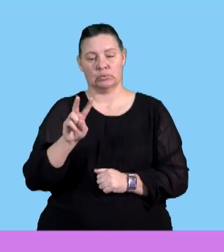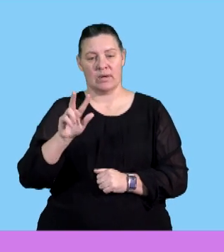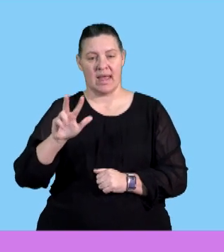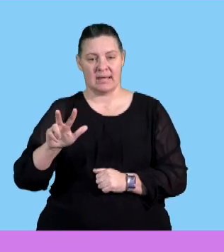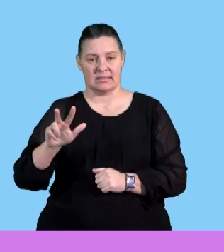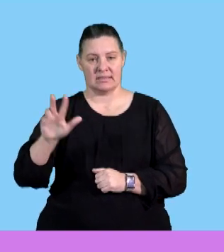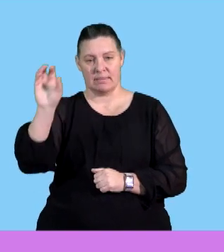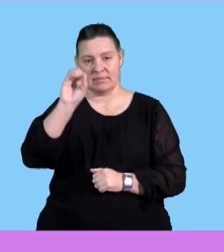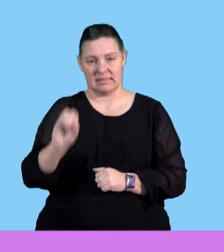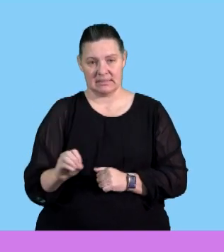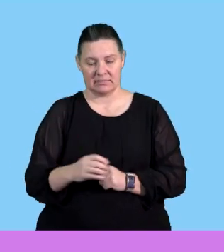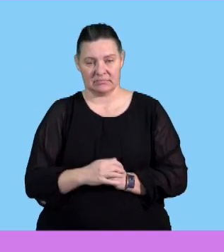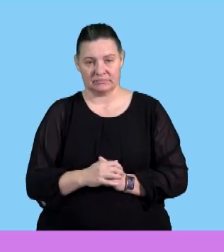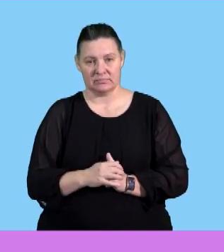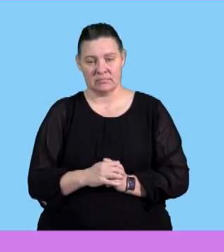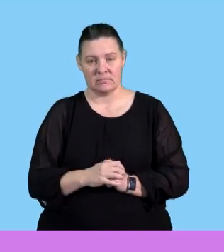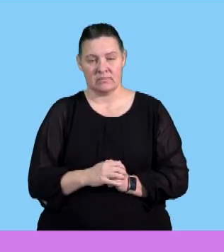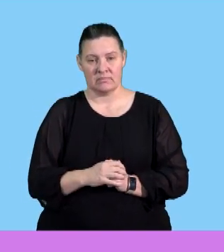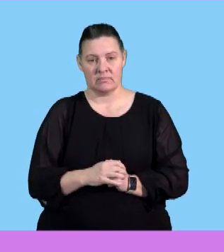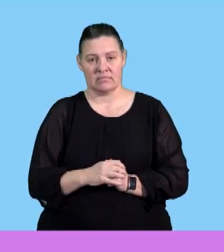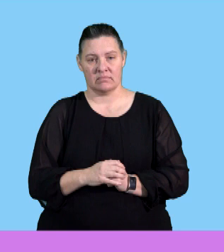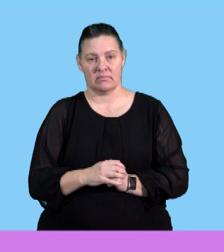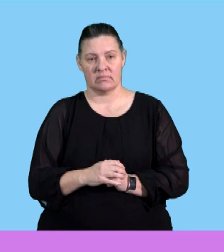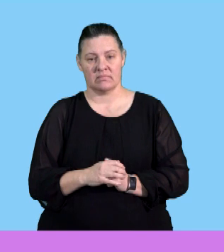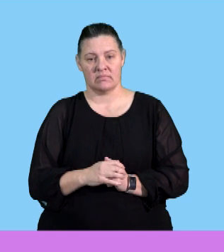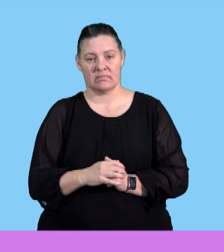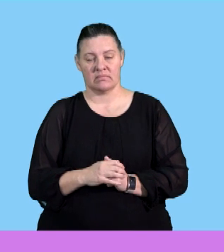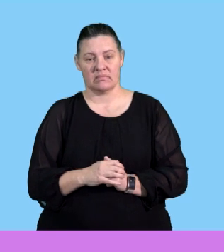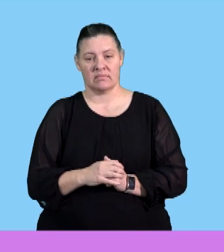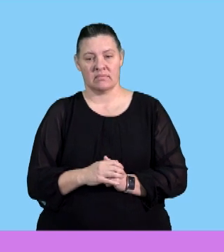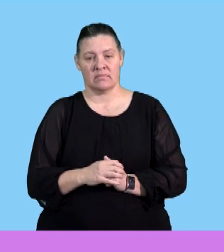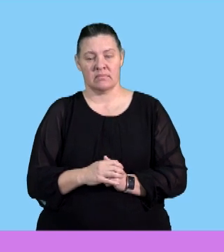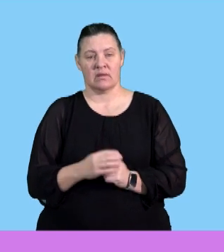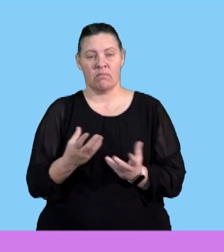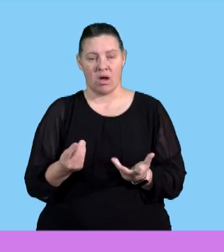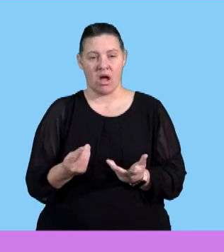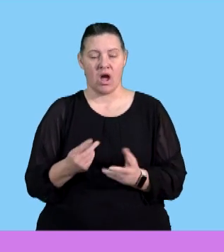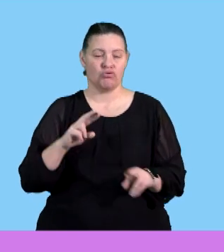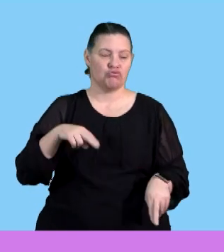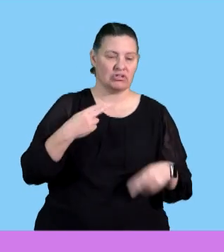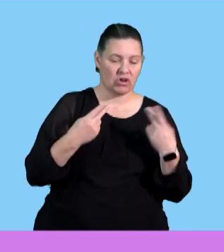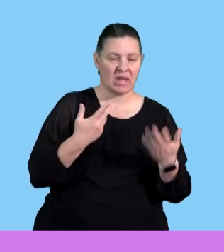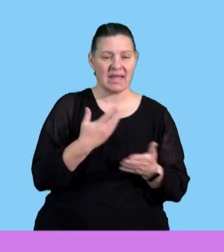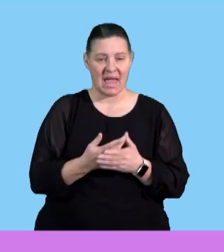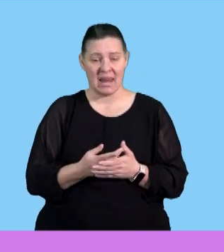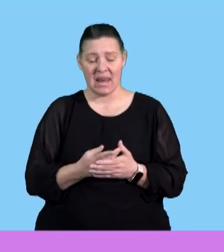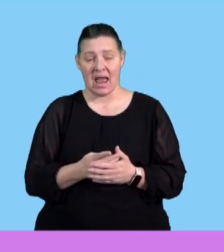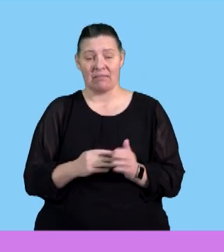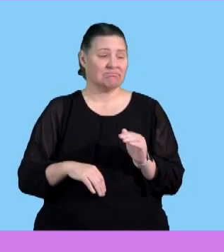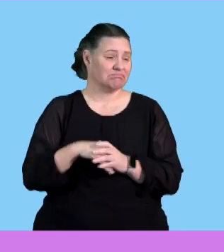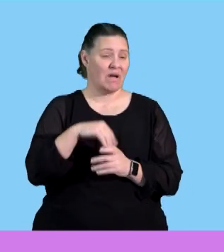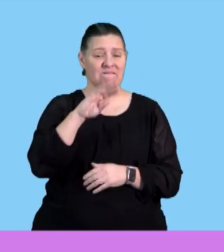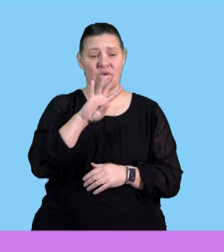201.28%. Guys and girls, With restaurants, they can make up